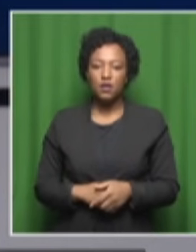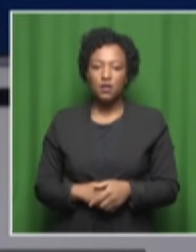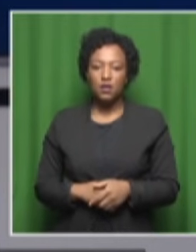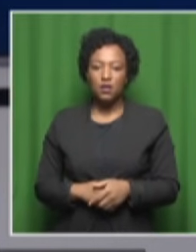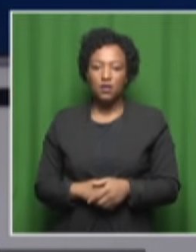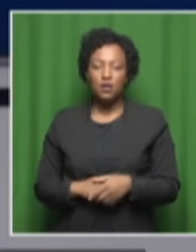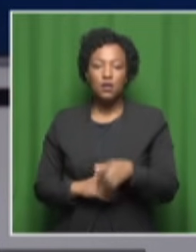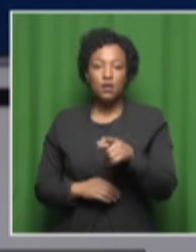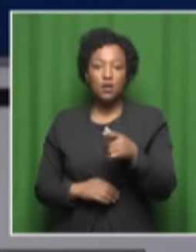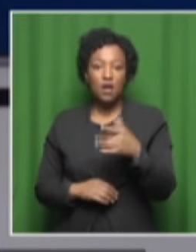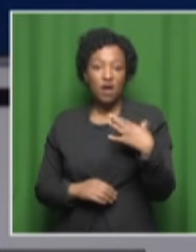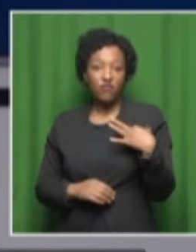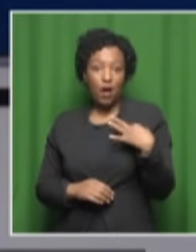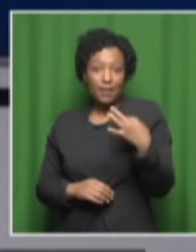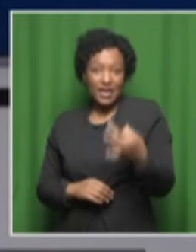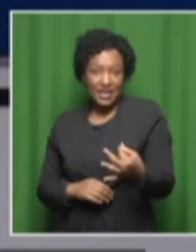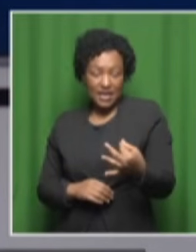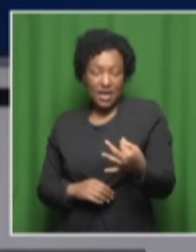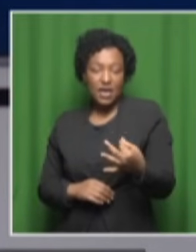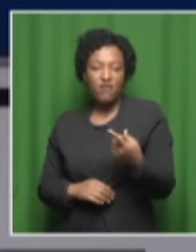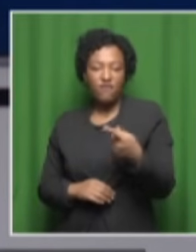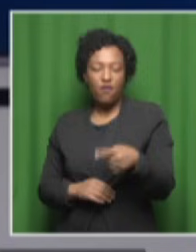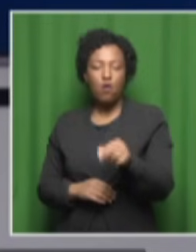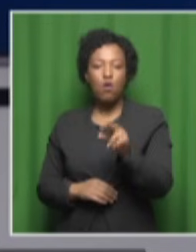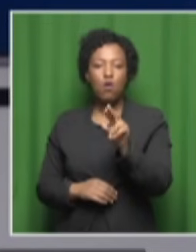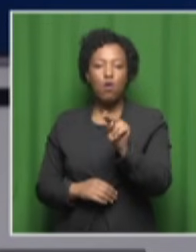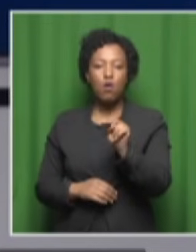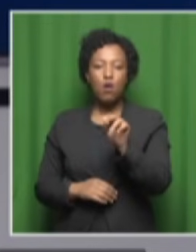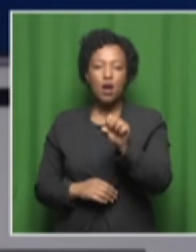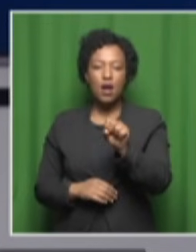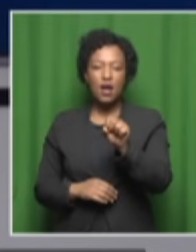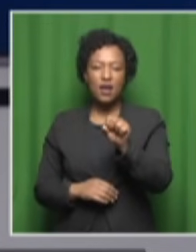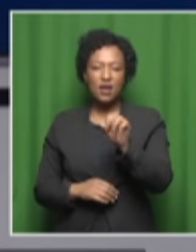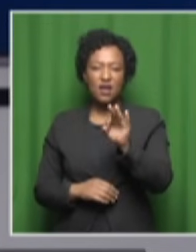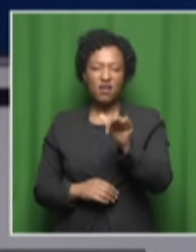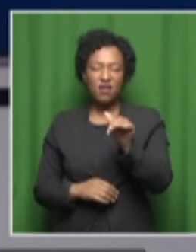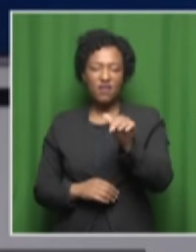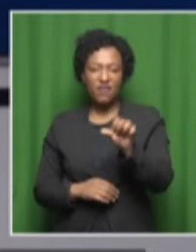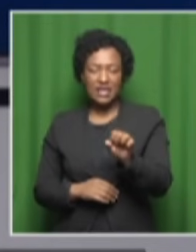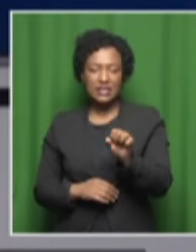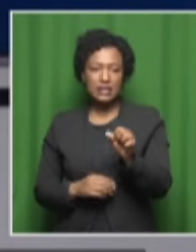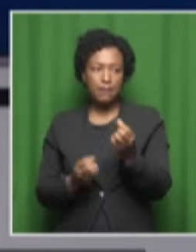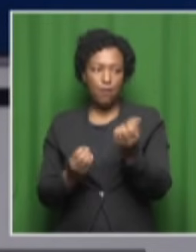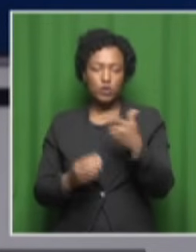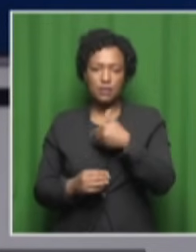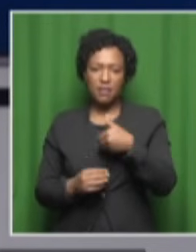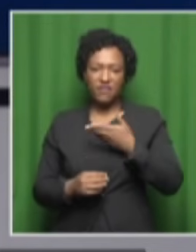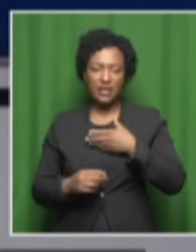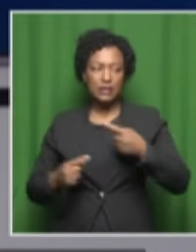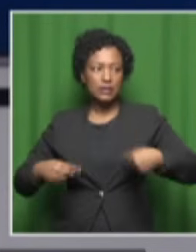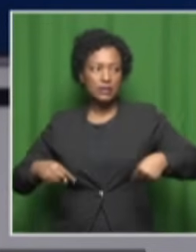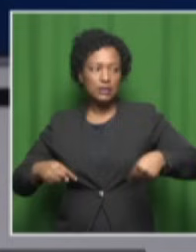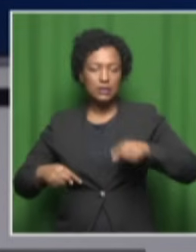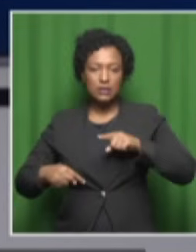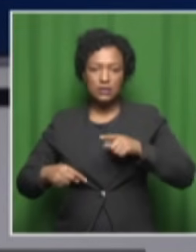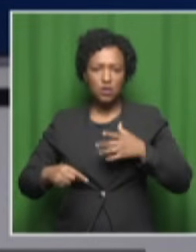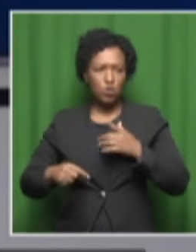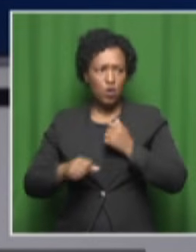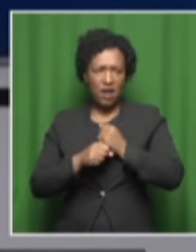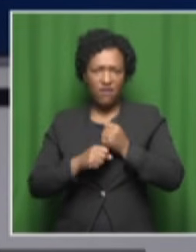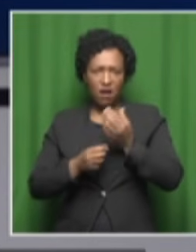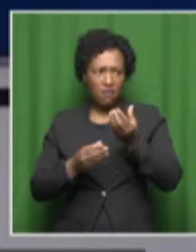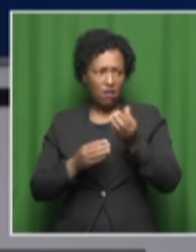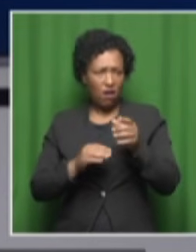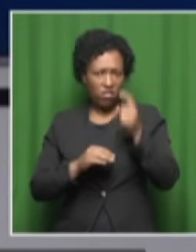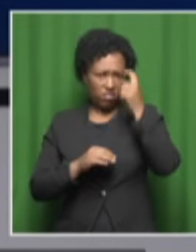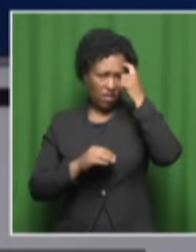know, for applications to NSFAS. And I know most of the parents are quite anxious. You didn't expect that your child will get straight A's, and